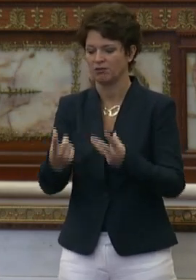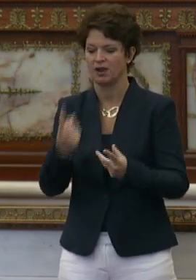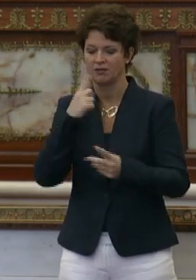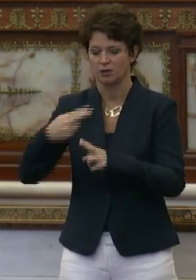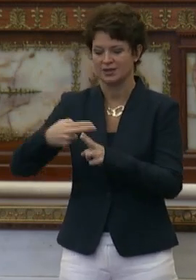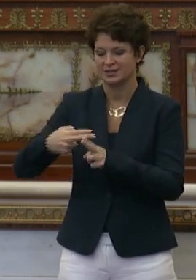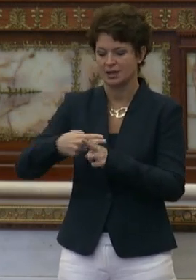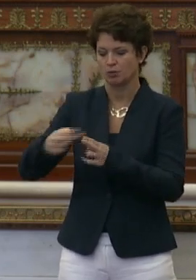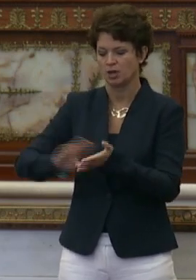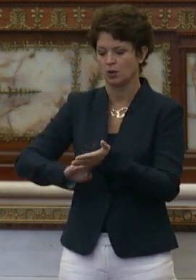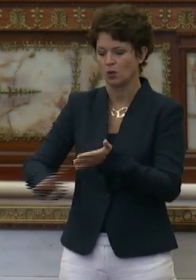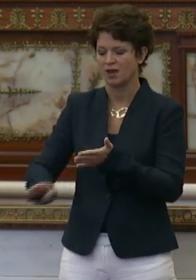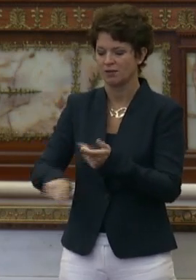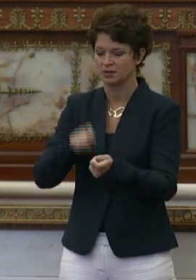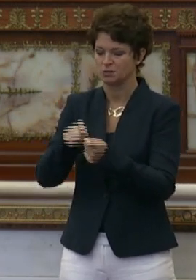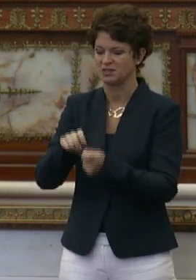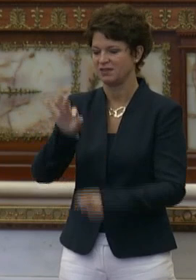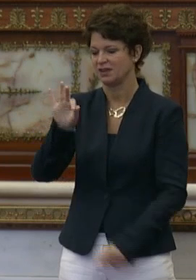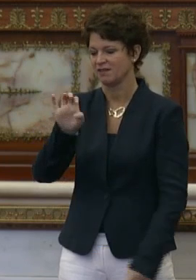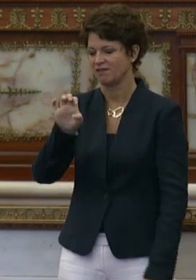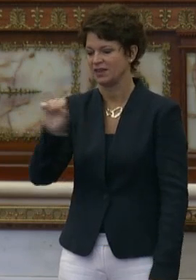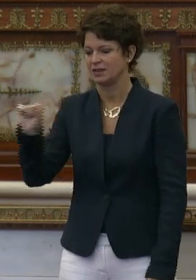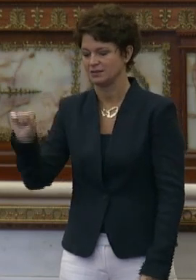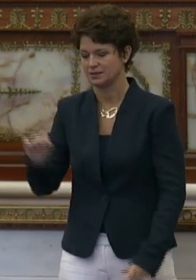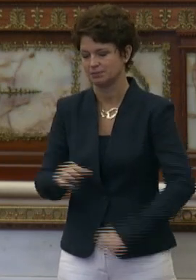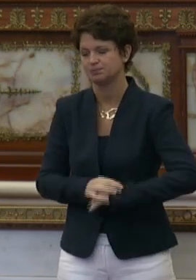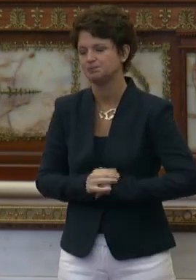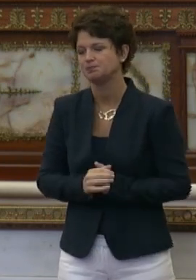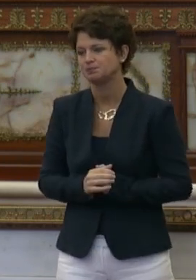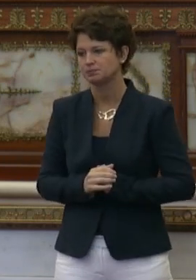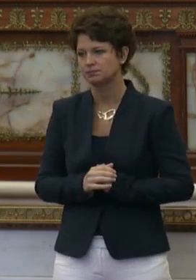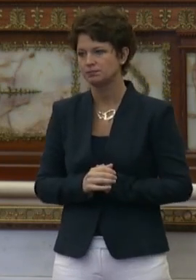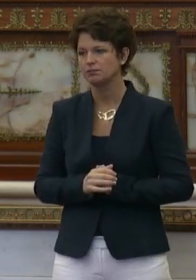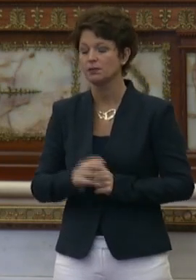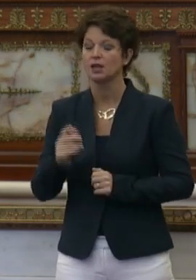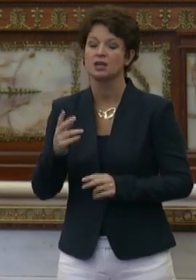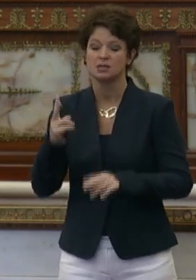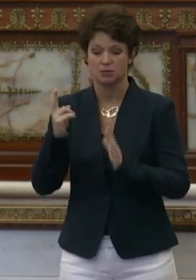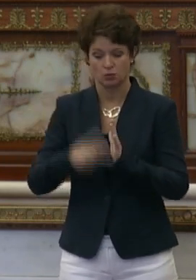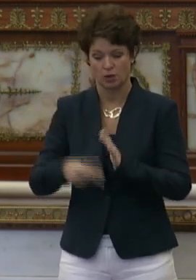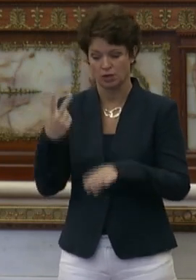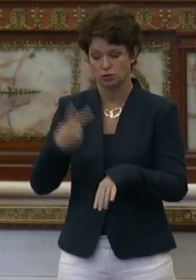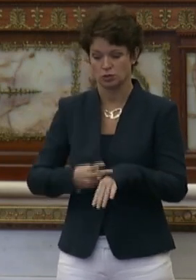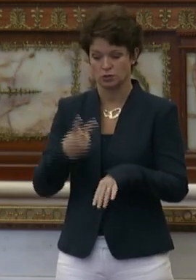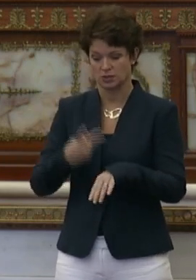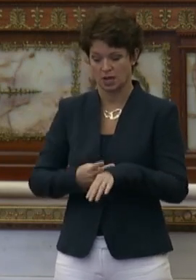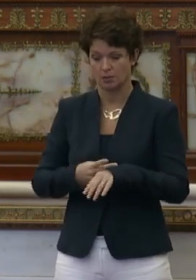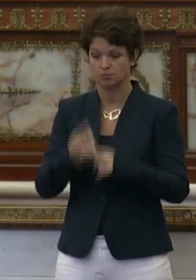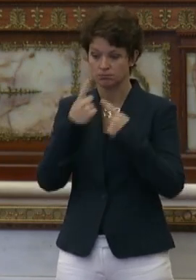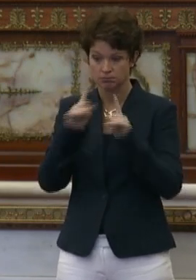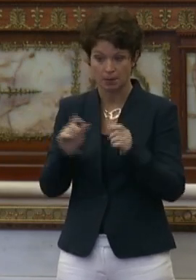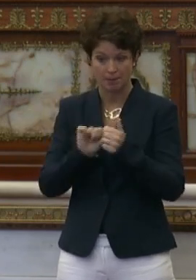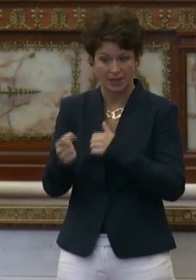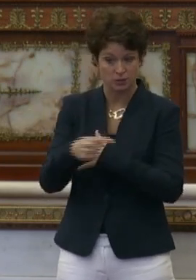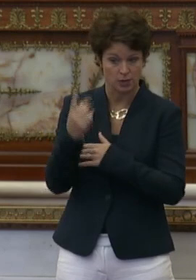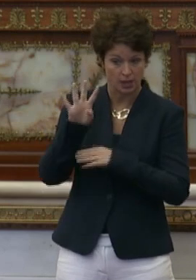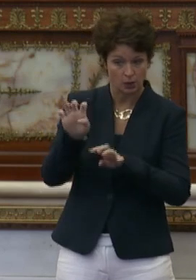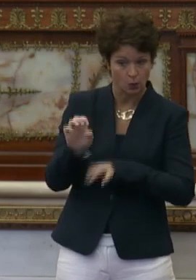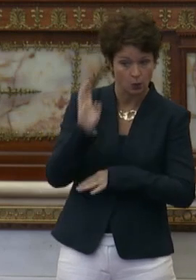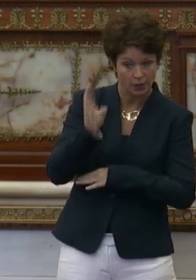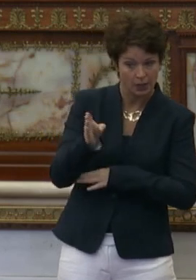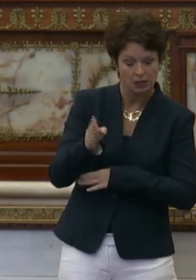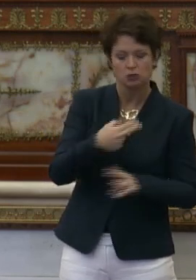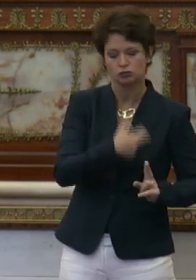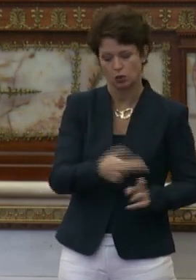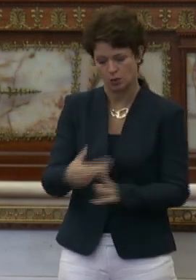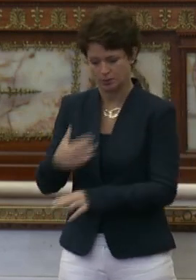the temporary waiver of certain fees. This bill hasn't been read on two different days. The question now, shall the bill pass finally? Mr. Decker,